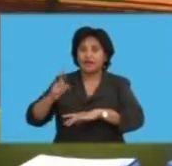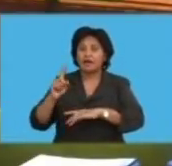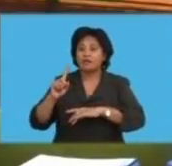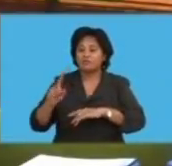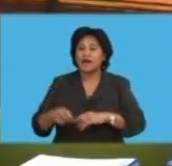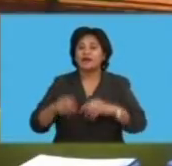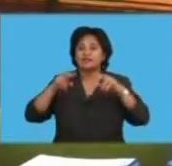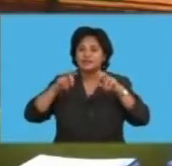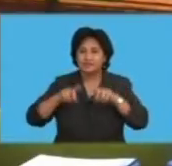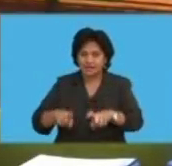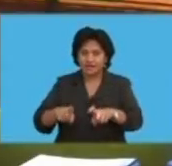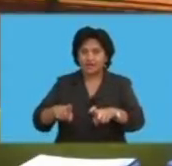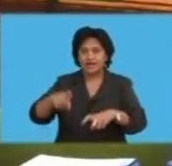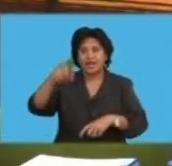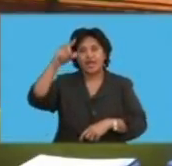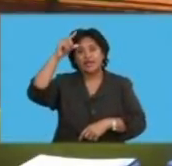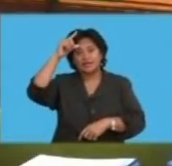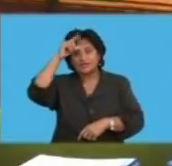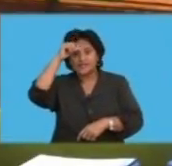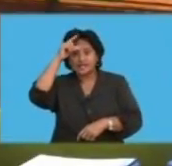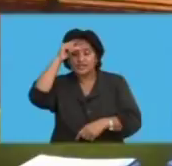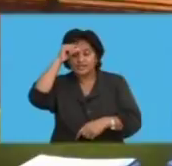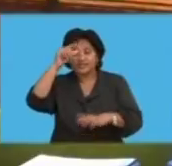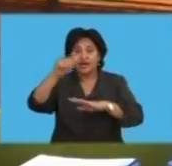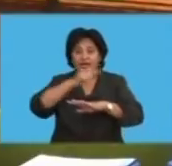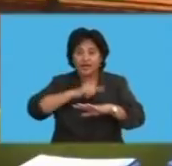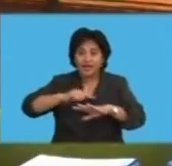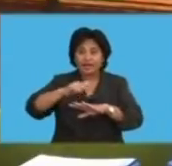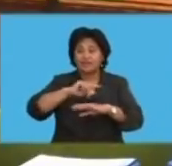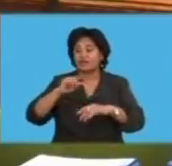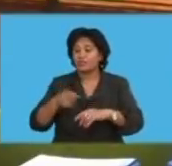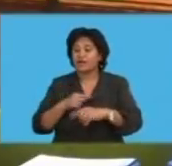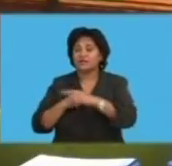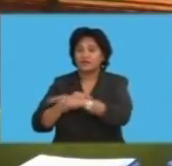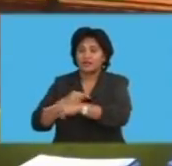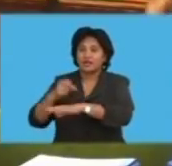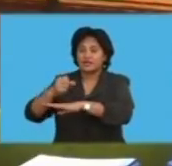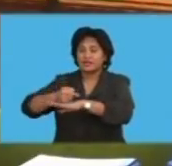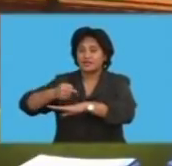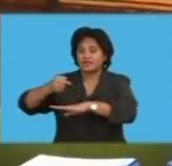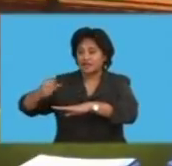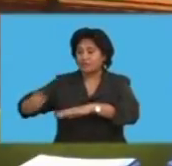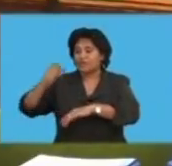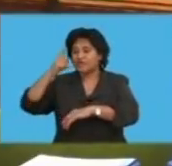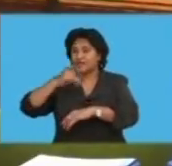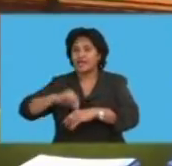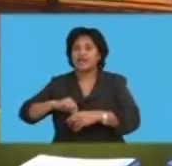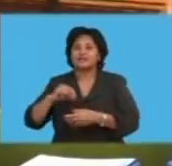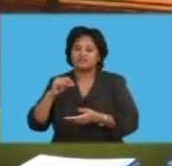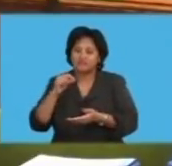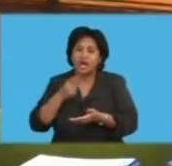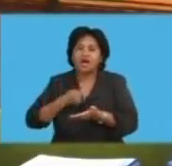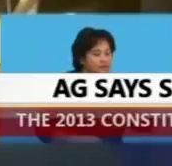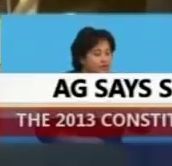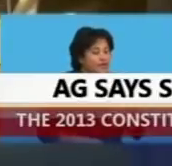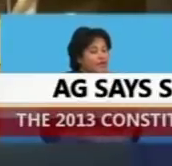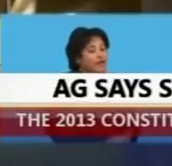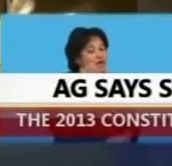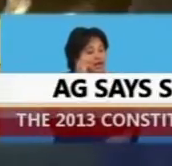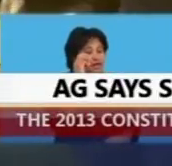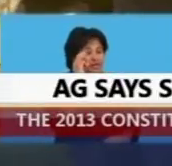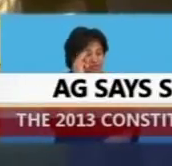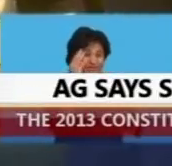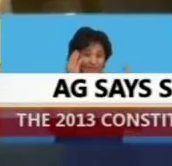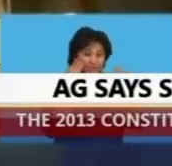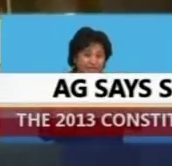as a native land, but leased by the state, so that the landowners can continue to receive benefit at the duration of time. When you